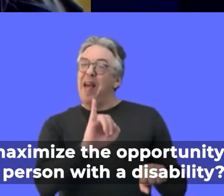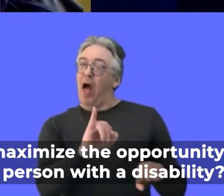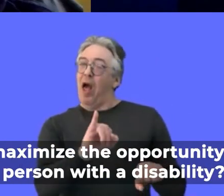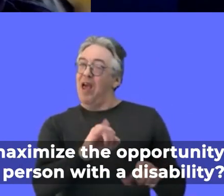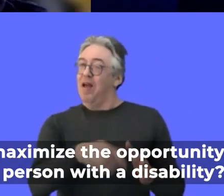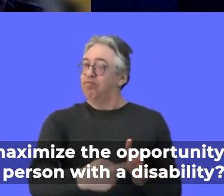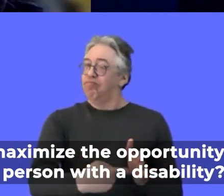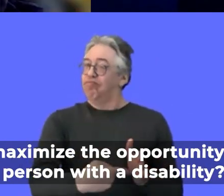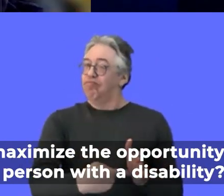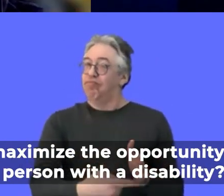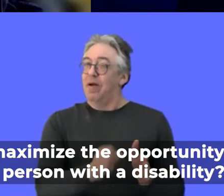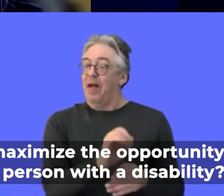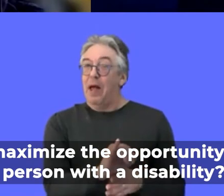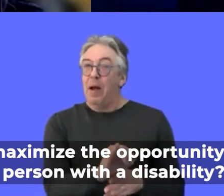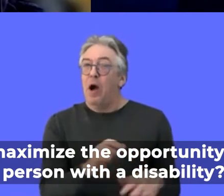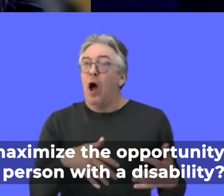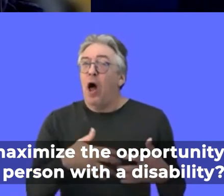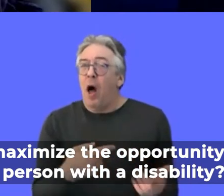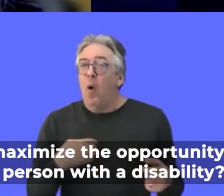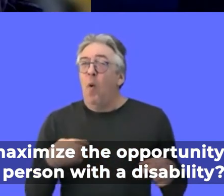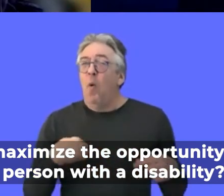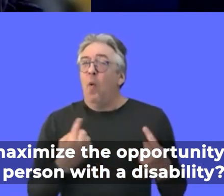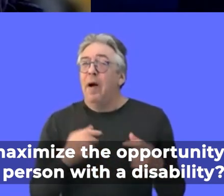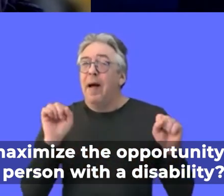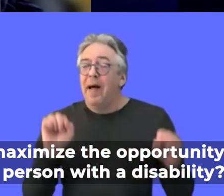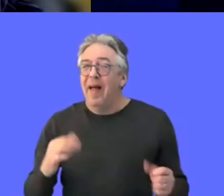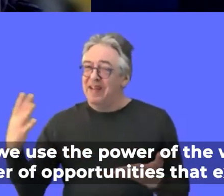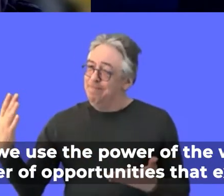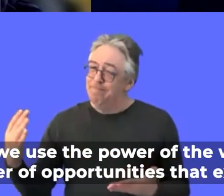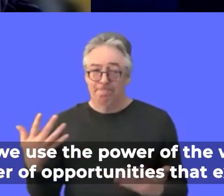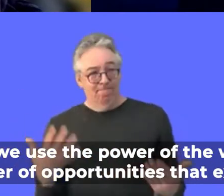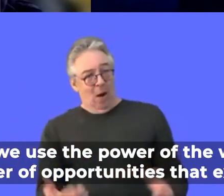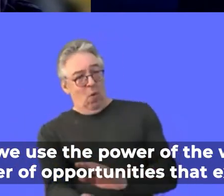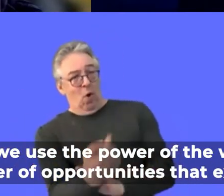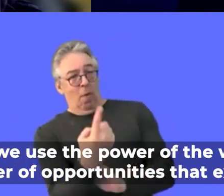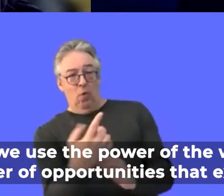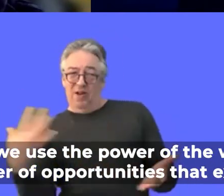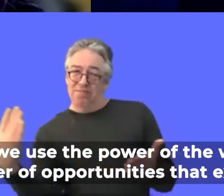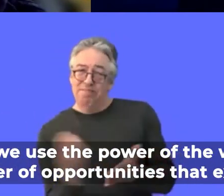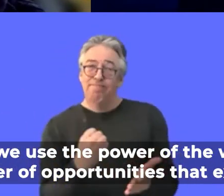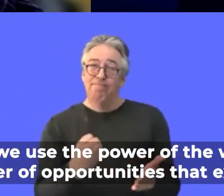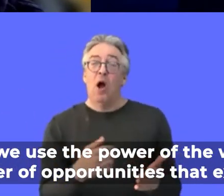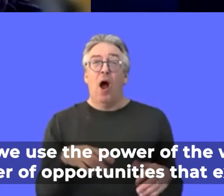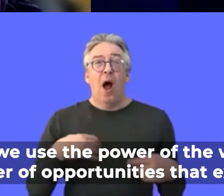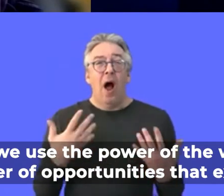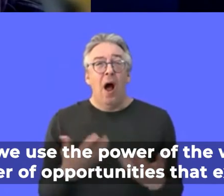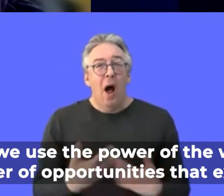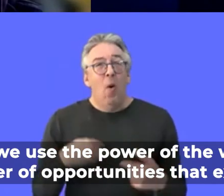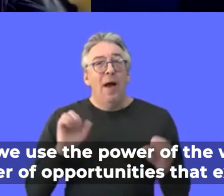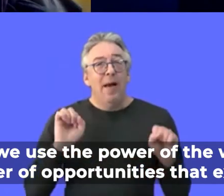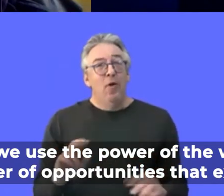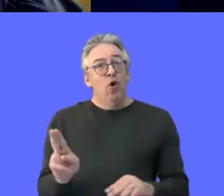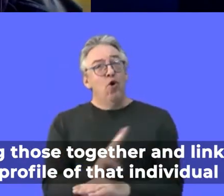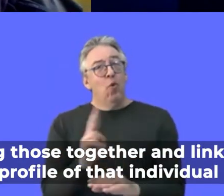we maximize the opportunity for a person with a disability? How do we use the power of the web, the power of opportunities